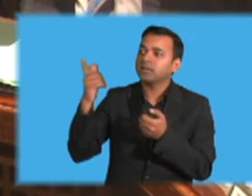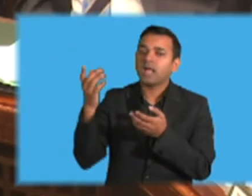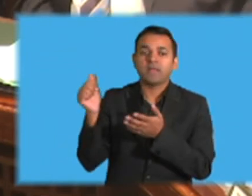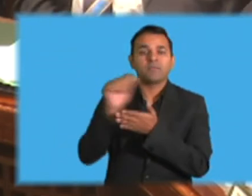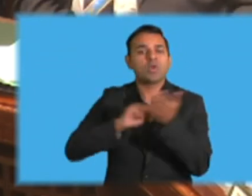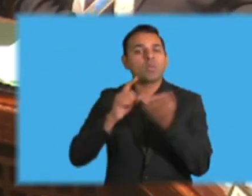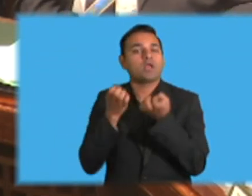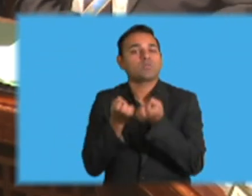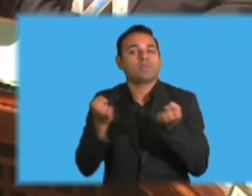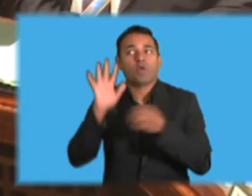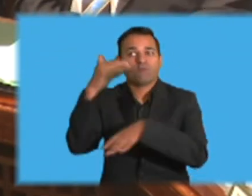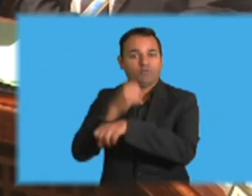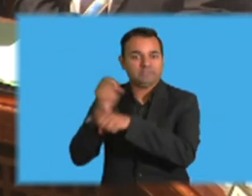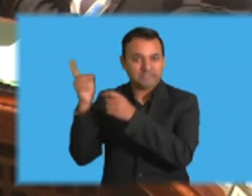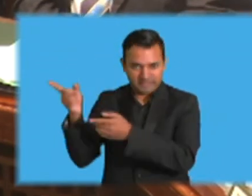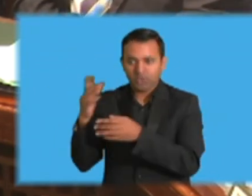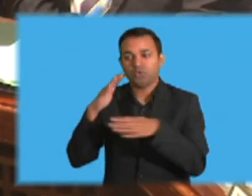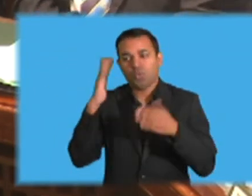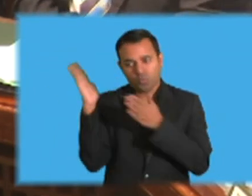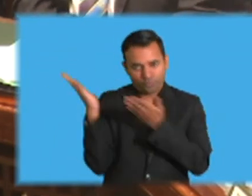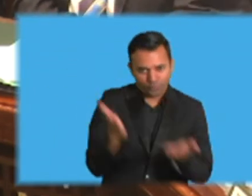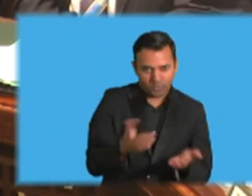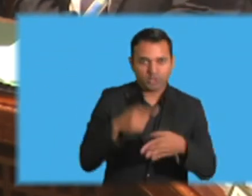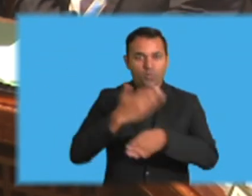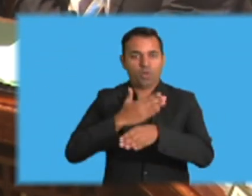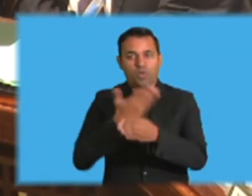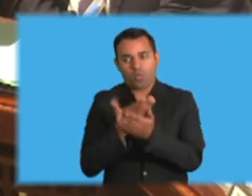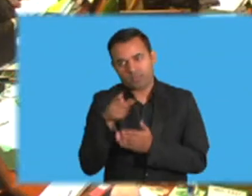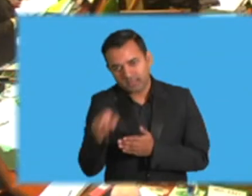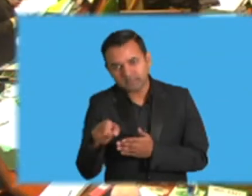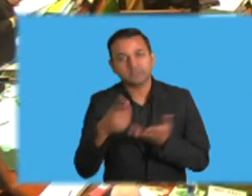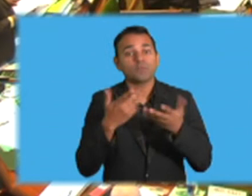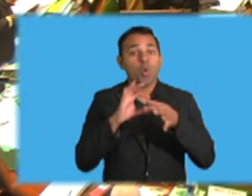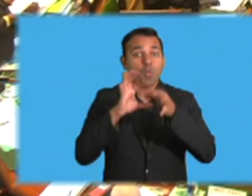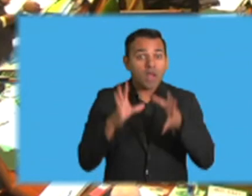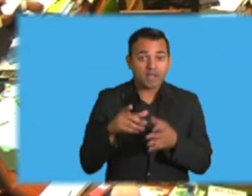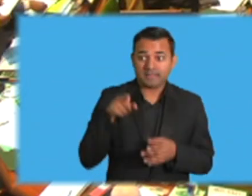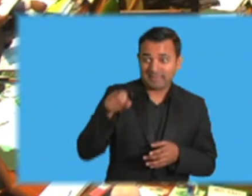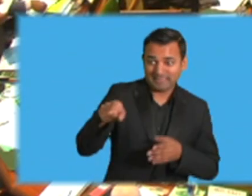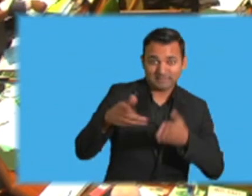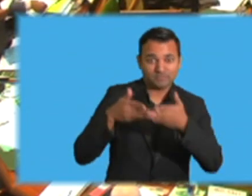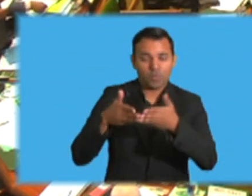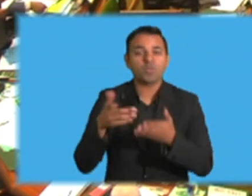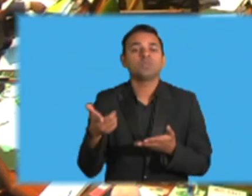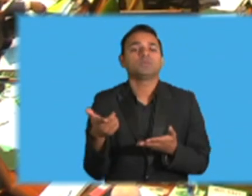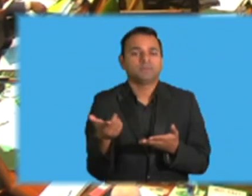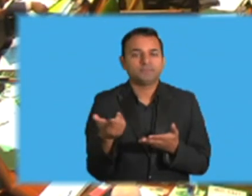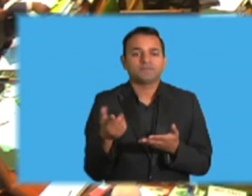Madam Speaker, the owner has also requested for some time because that ship